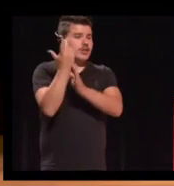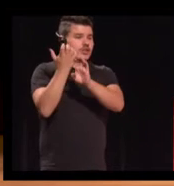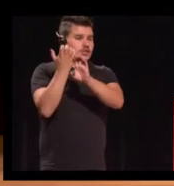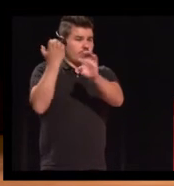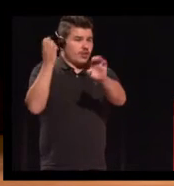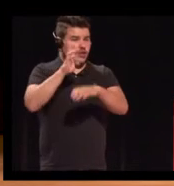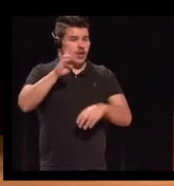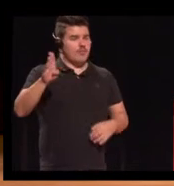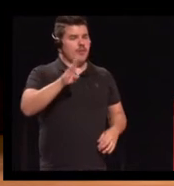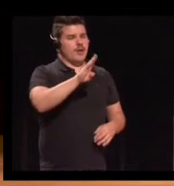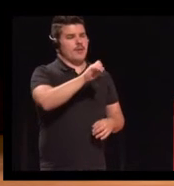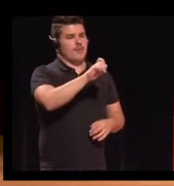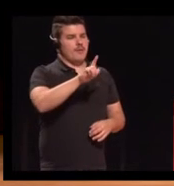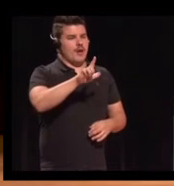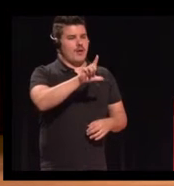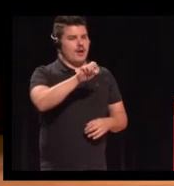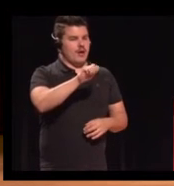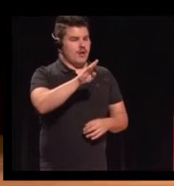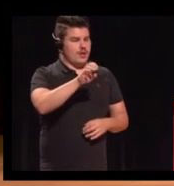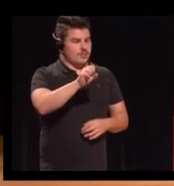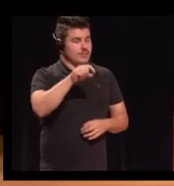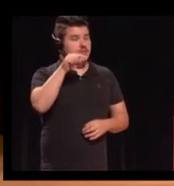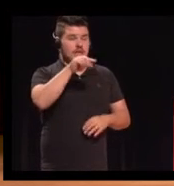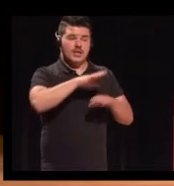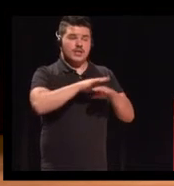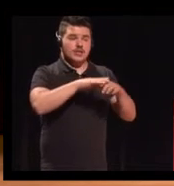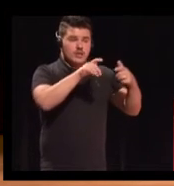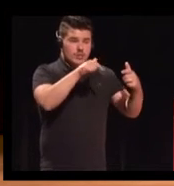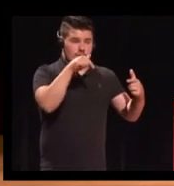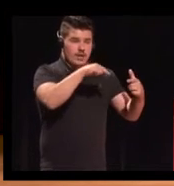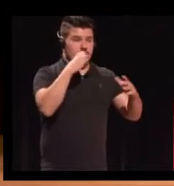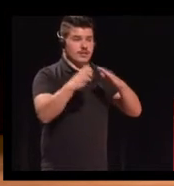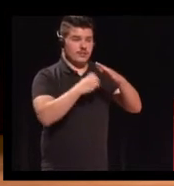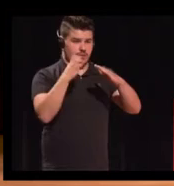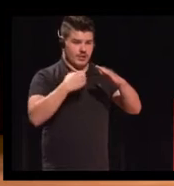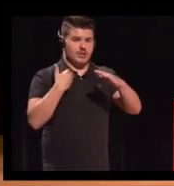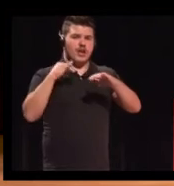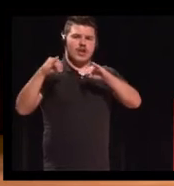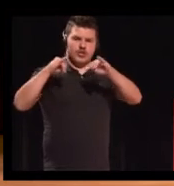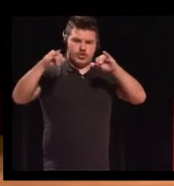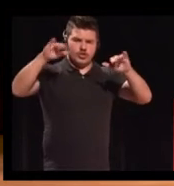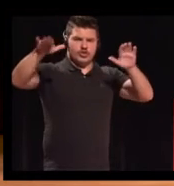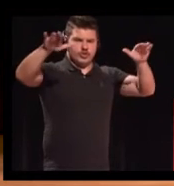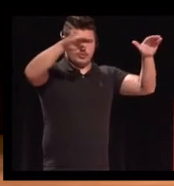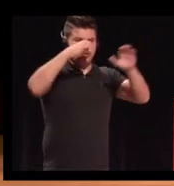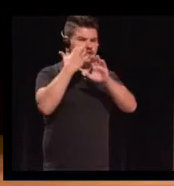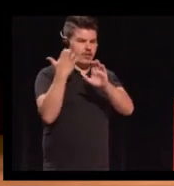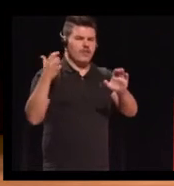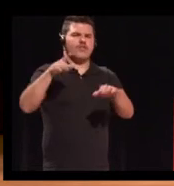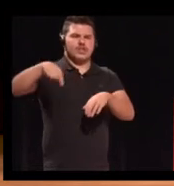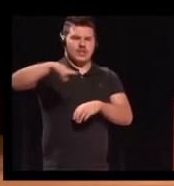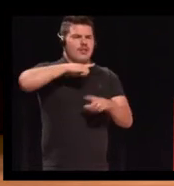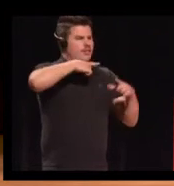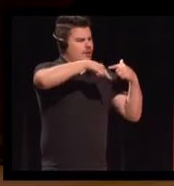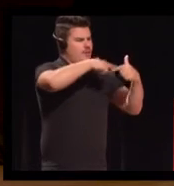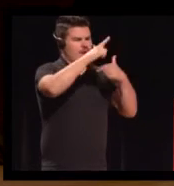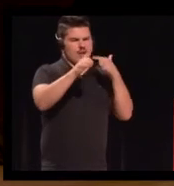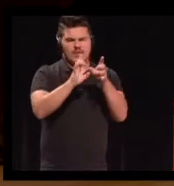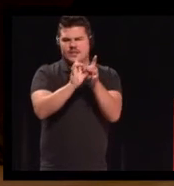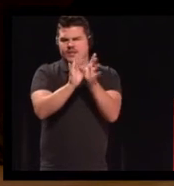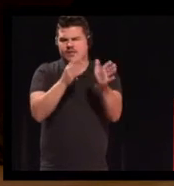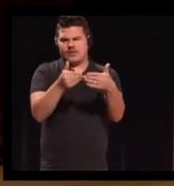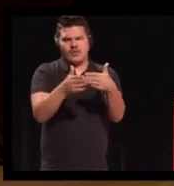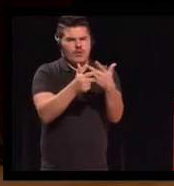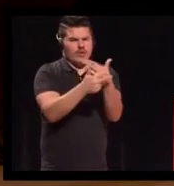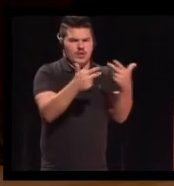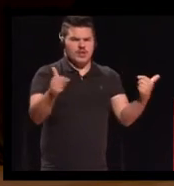And this company told their engineers, you can work on whatever you want. You have total freedom. And they came